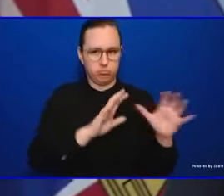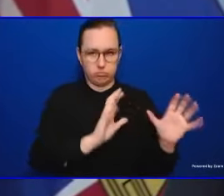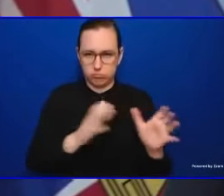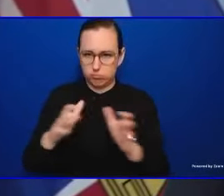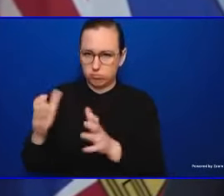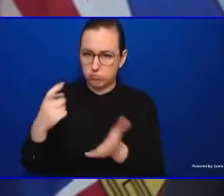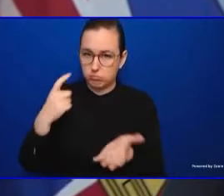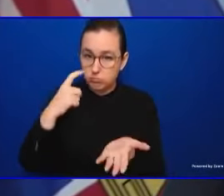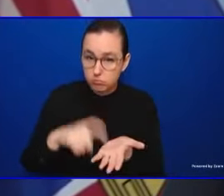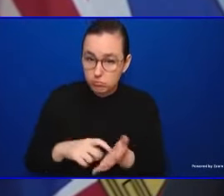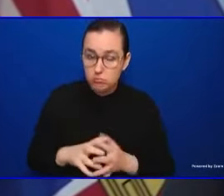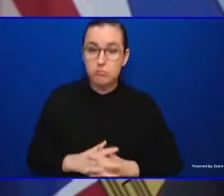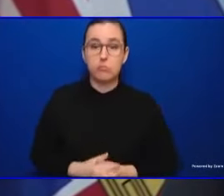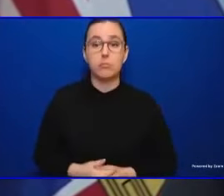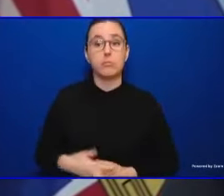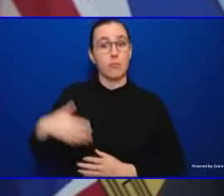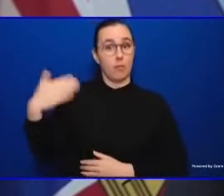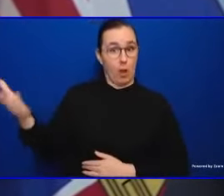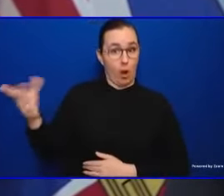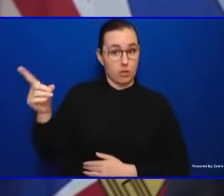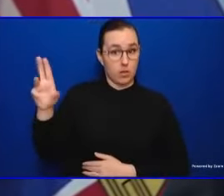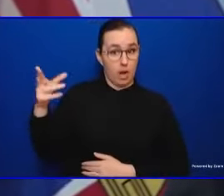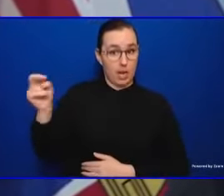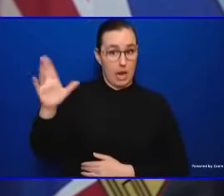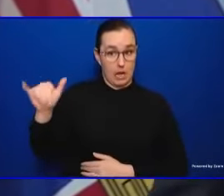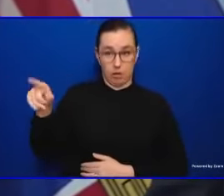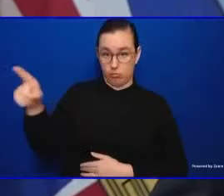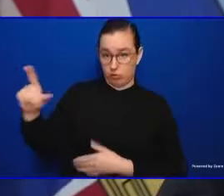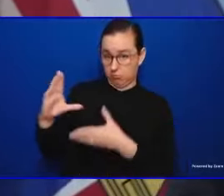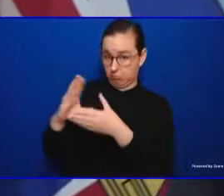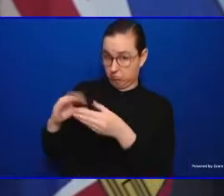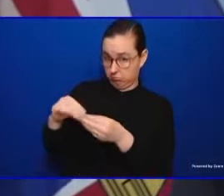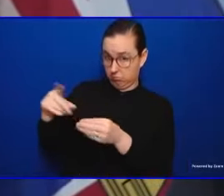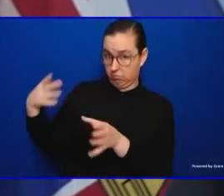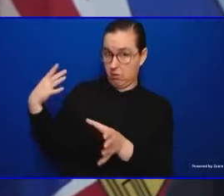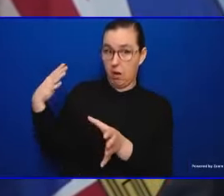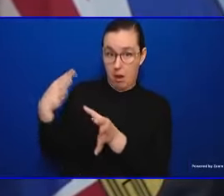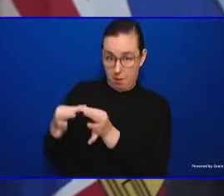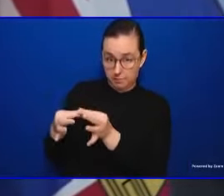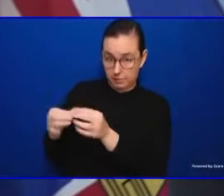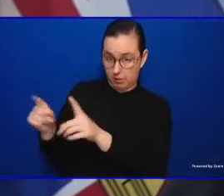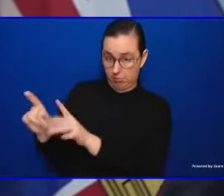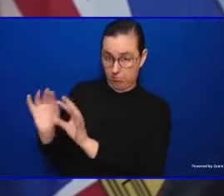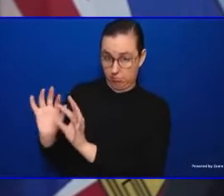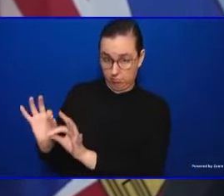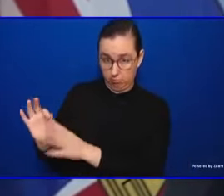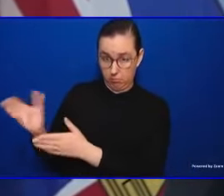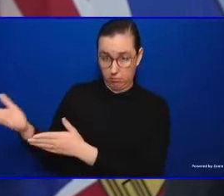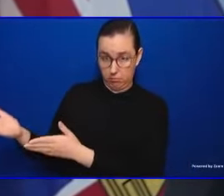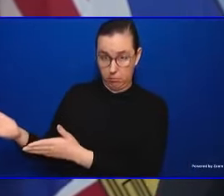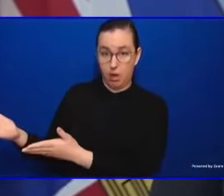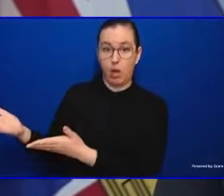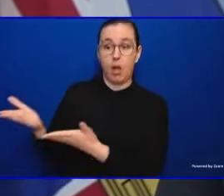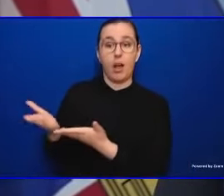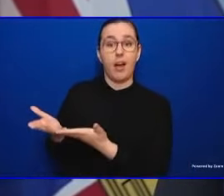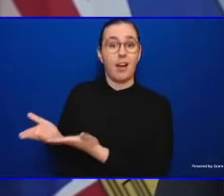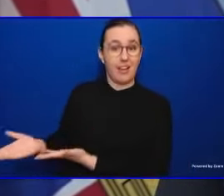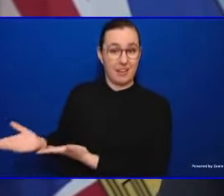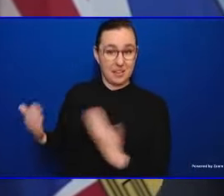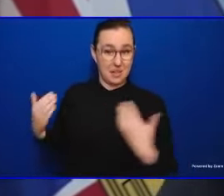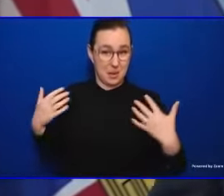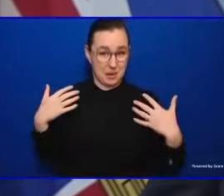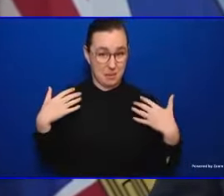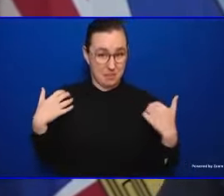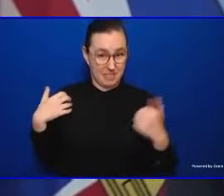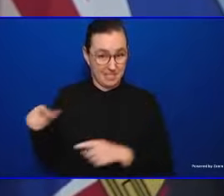update on the COVID-19 pandemic and the education system and the restart of schools. And then I'll finish with an update on a number of issues,